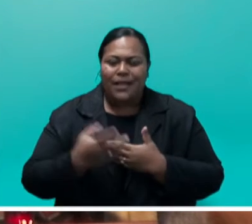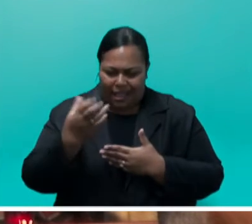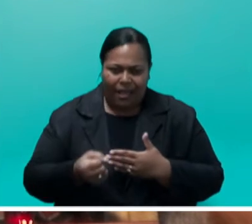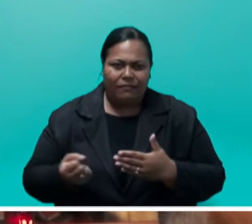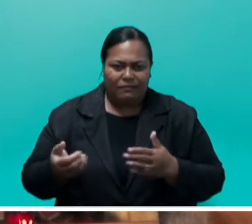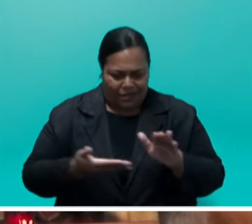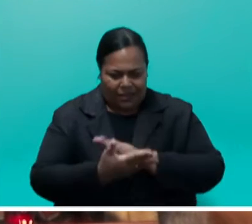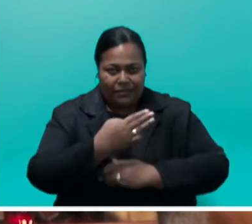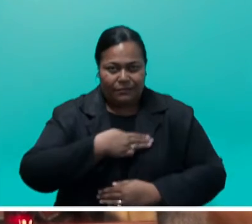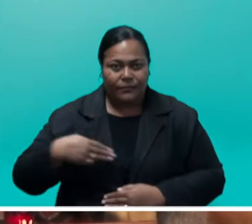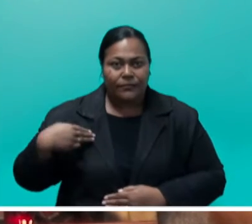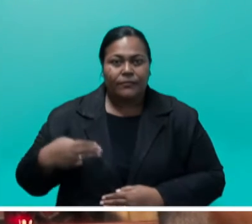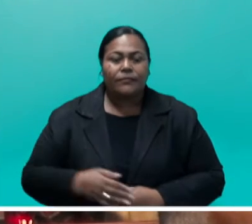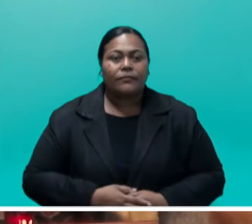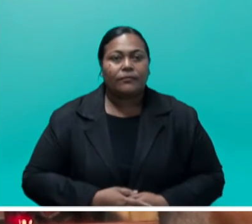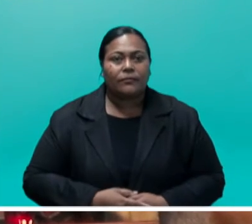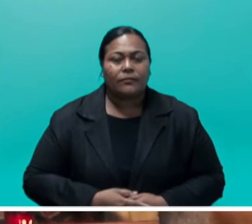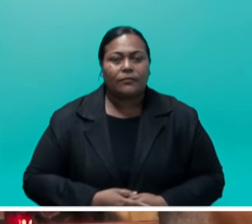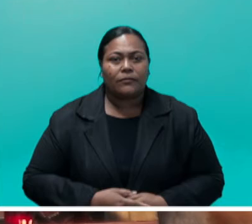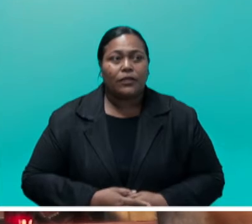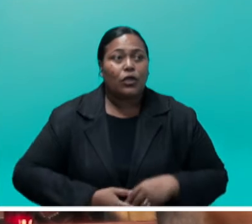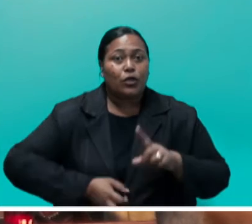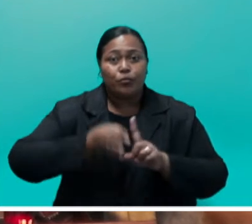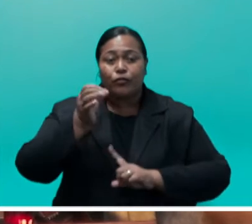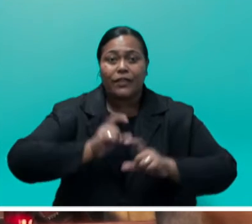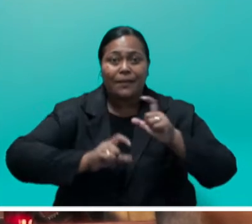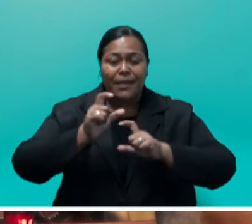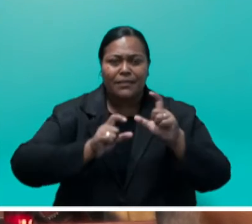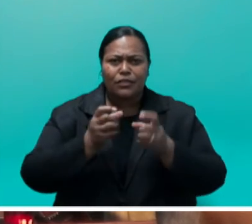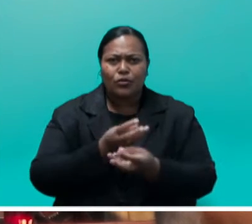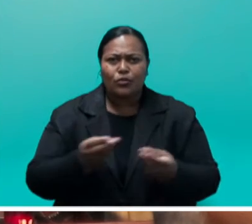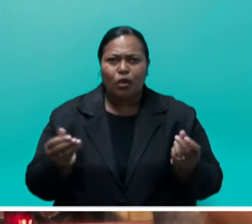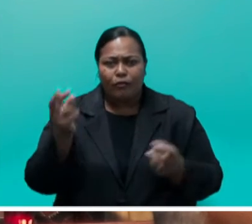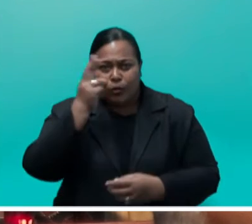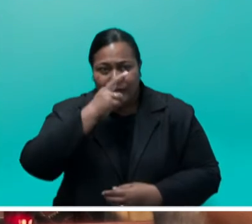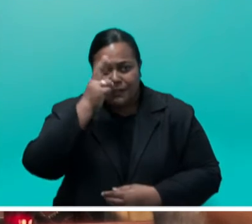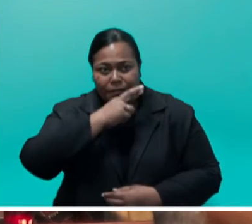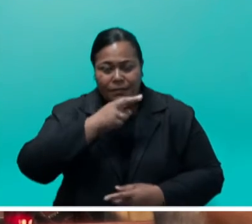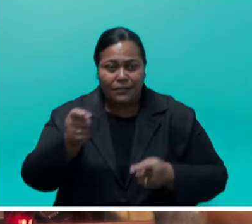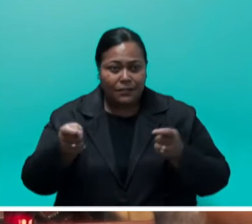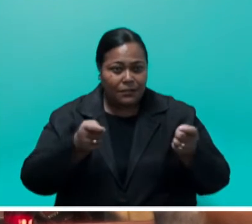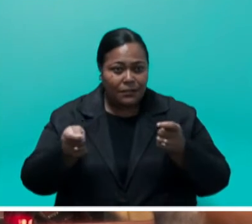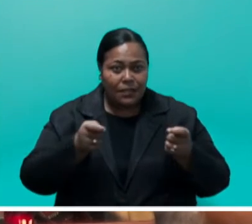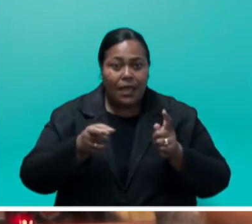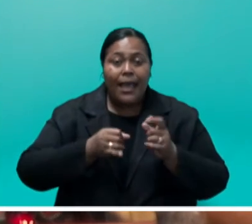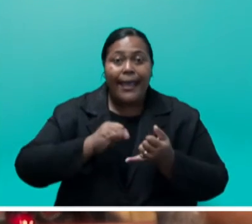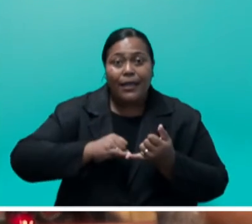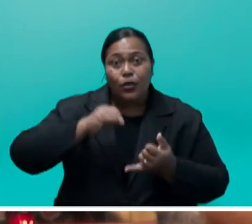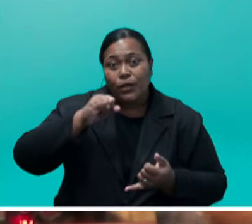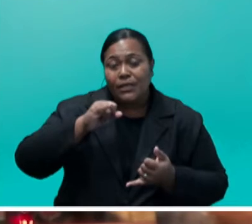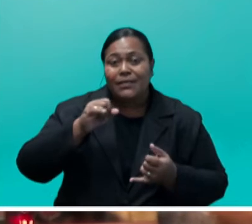ministry. Improving the capacity to manage risks and increase the agricultural